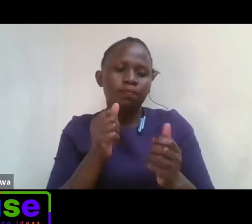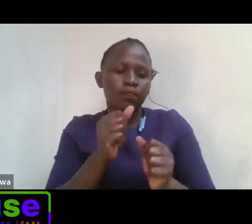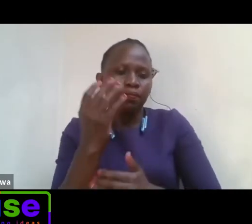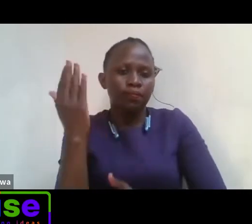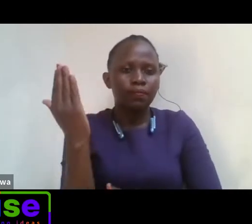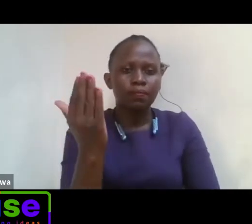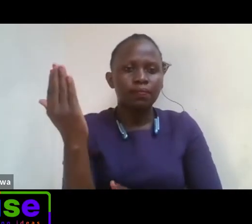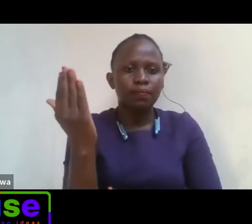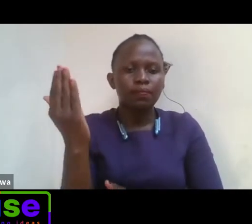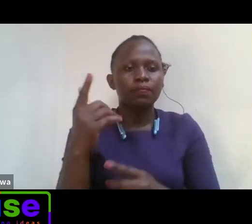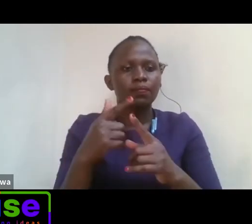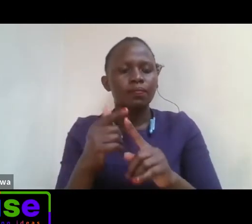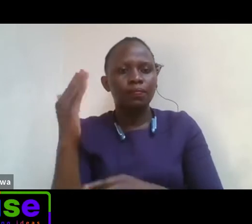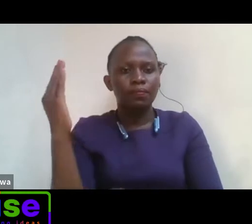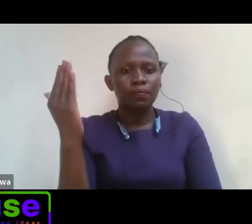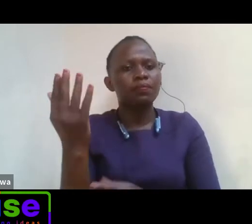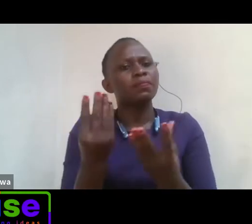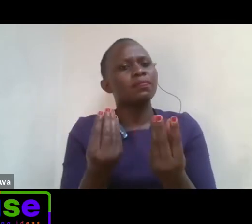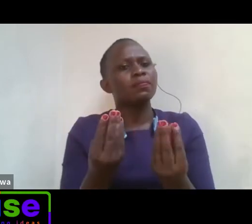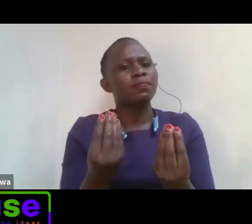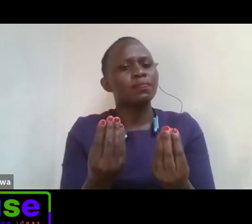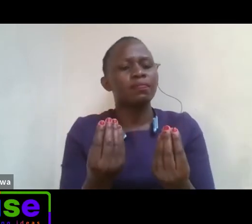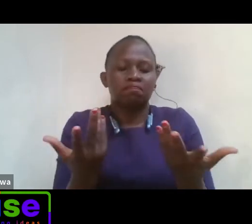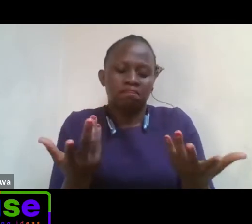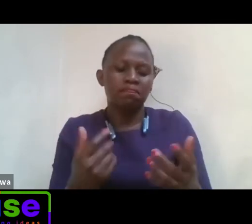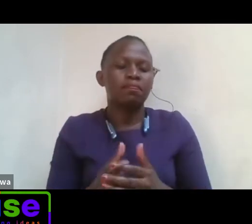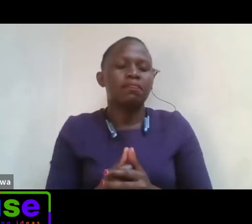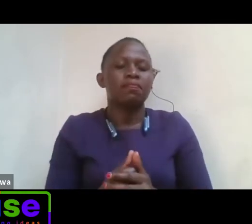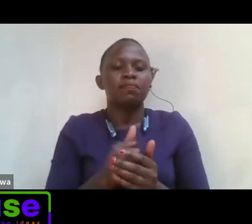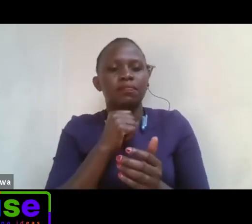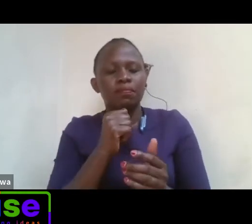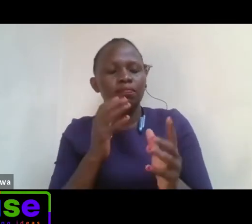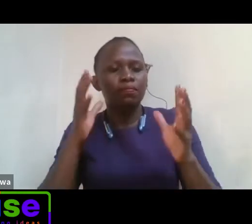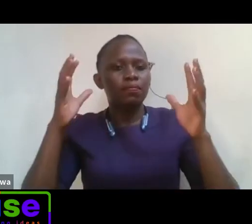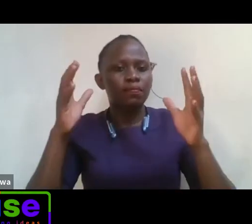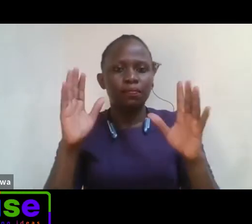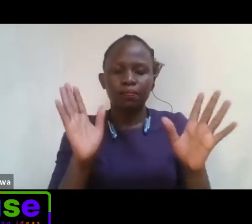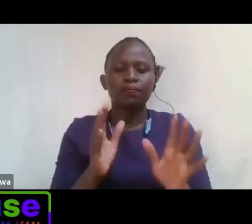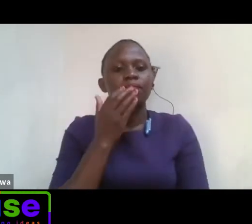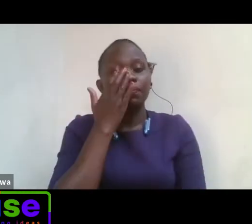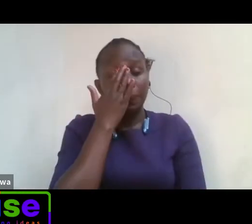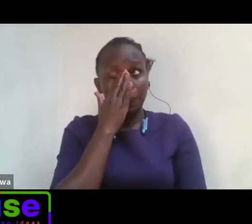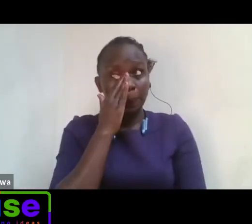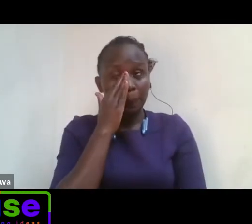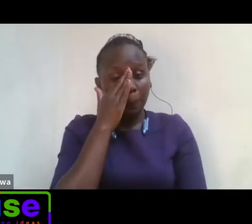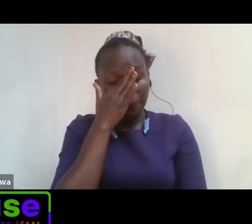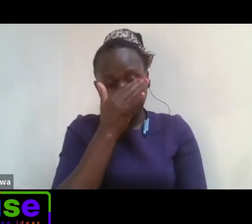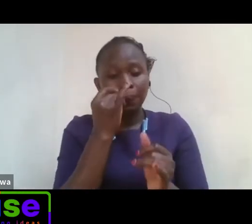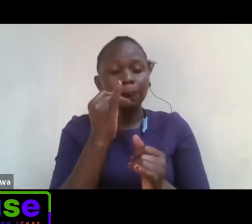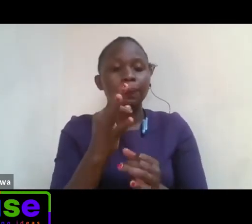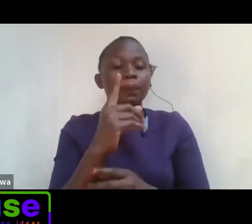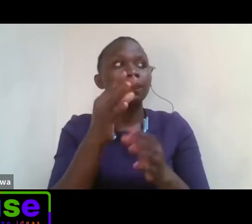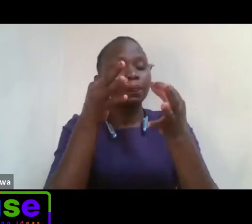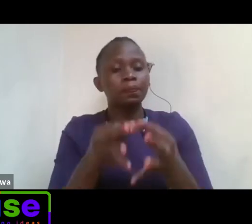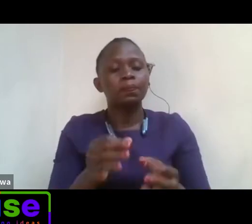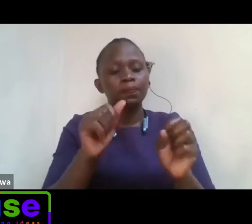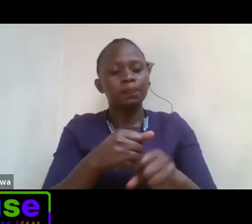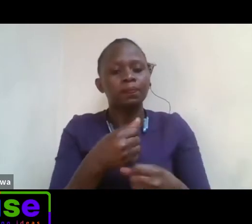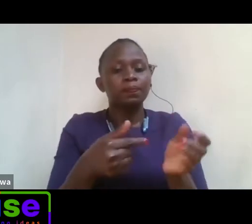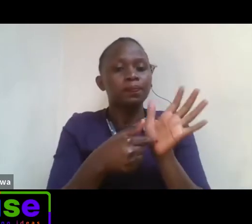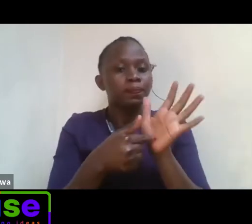is really very simple. It won't be very huge, so to speak. One of the things that I'm not able to show you,